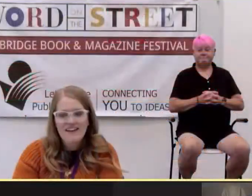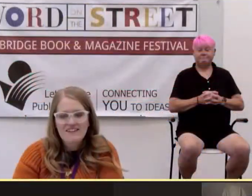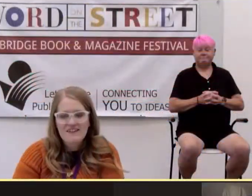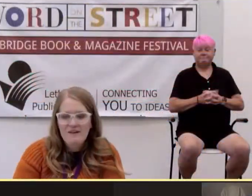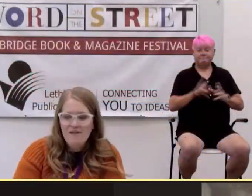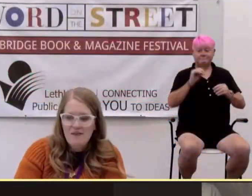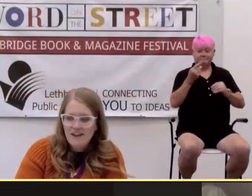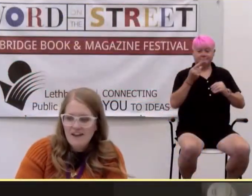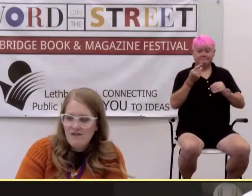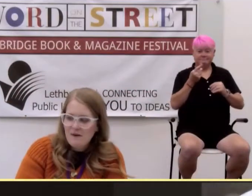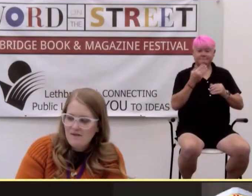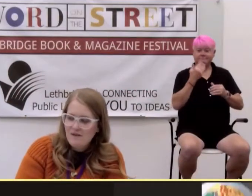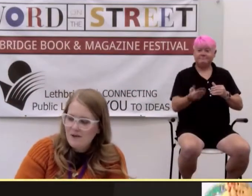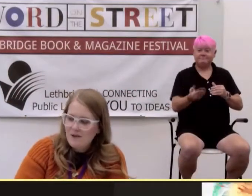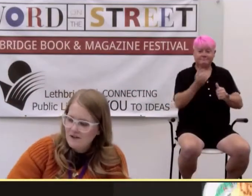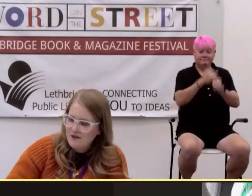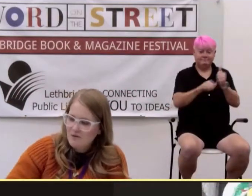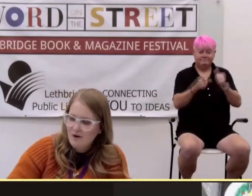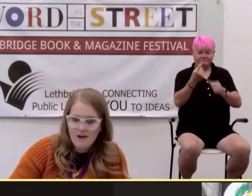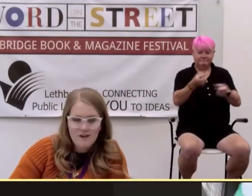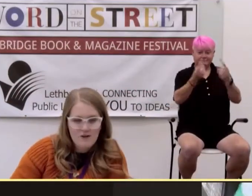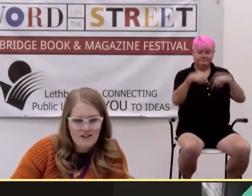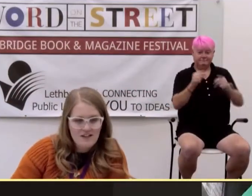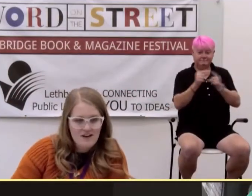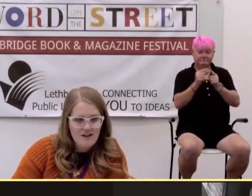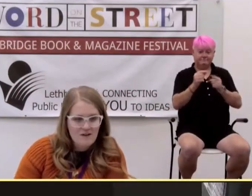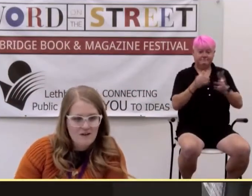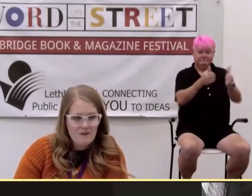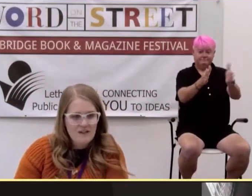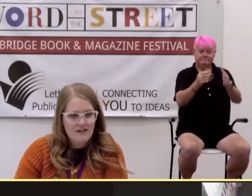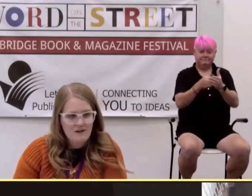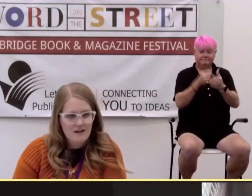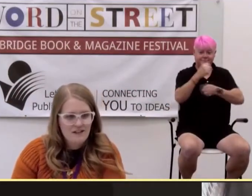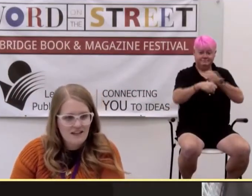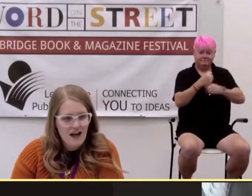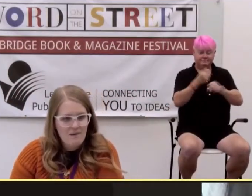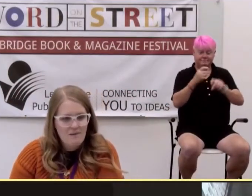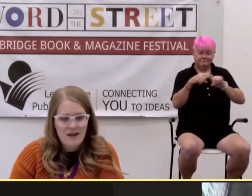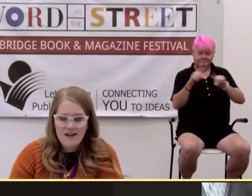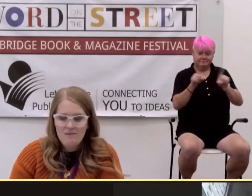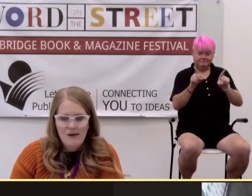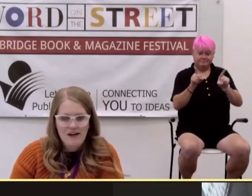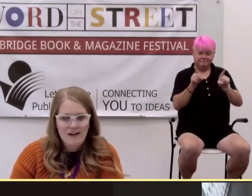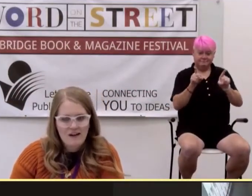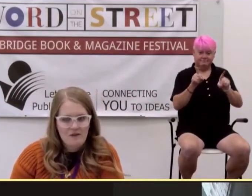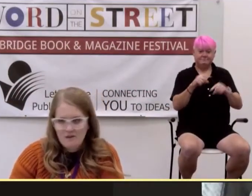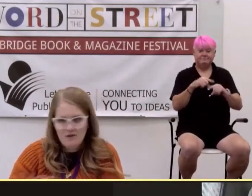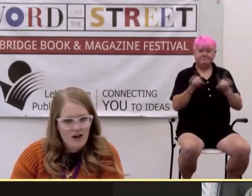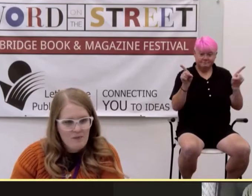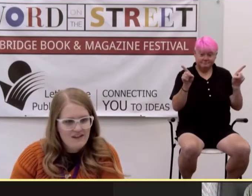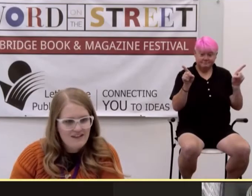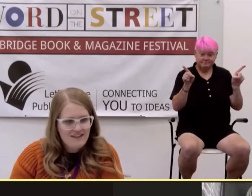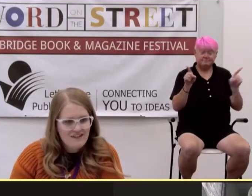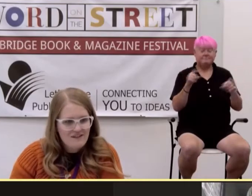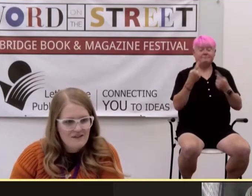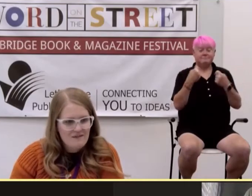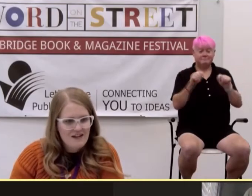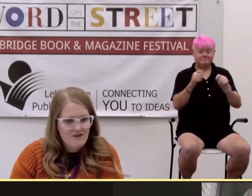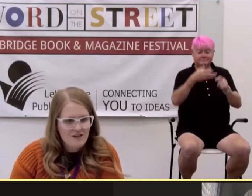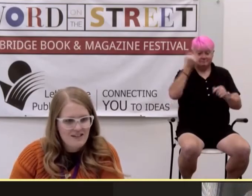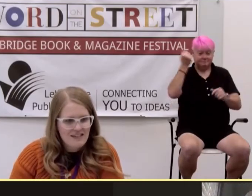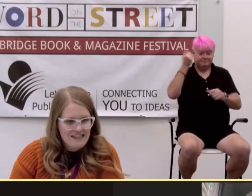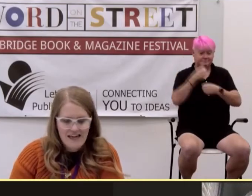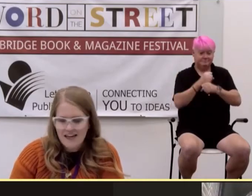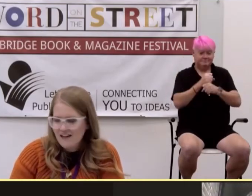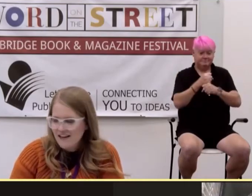Okay, so thank you everybody for coming to Word on Street this year. I know it's a little bit different, but we will try our best to make it